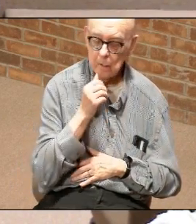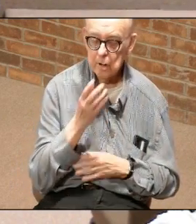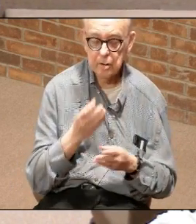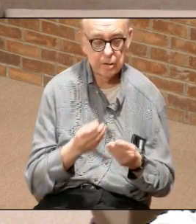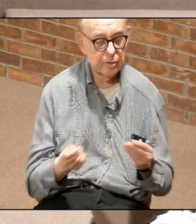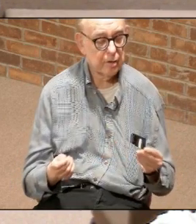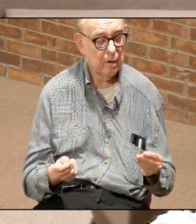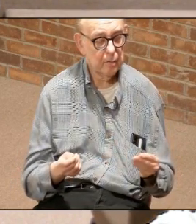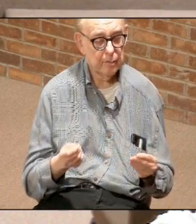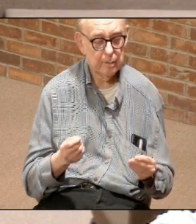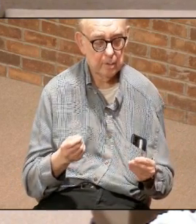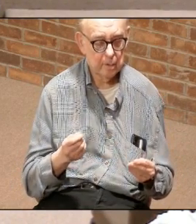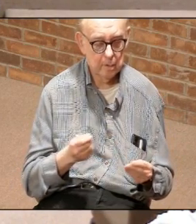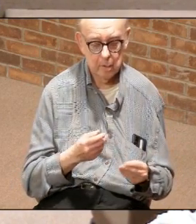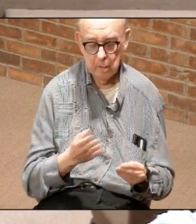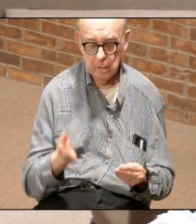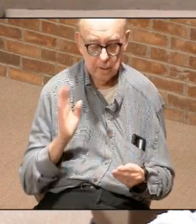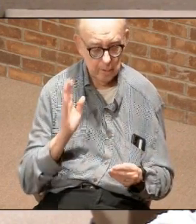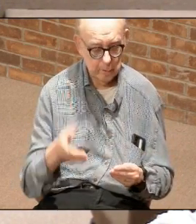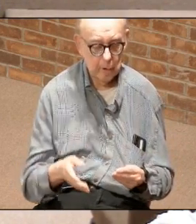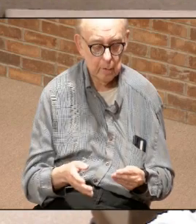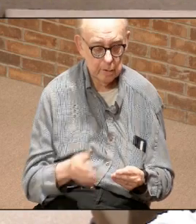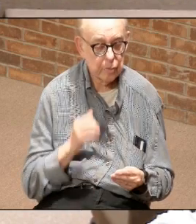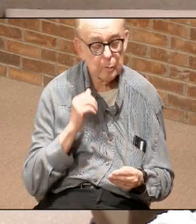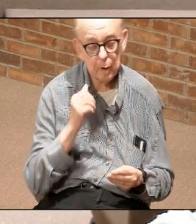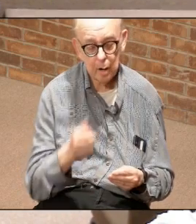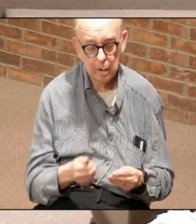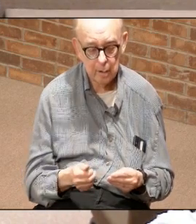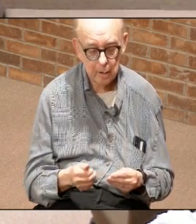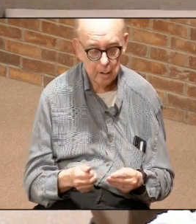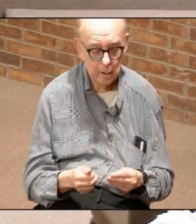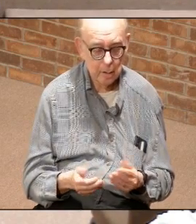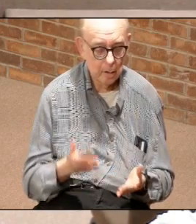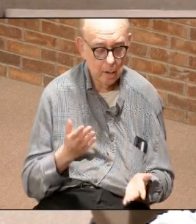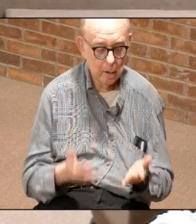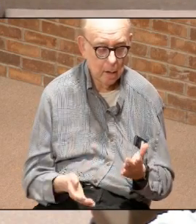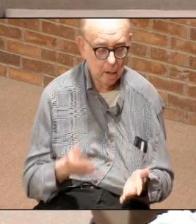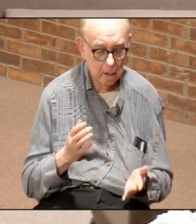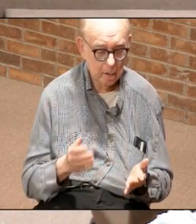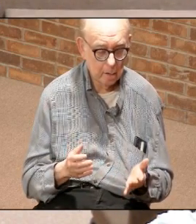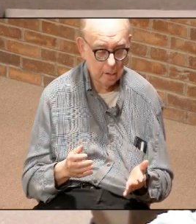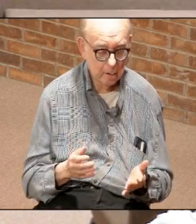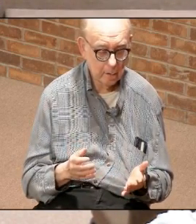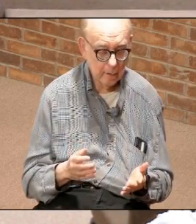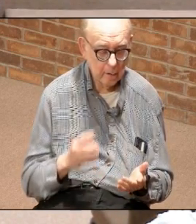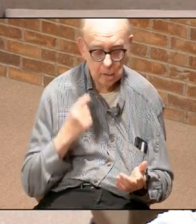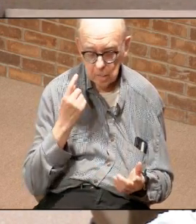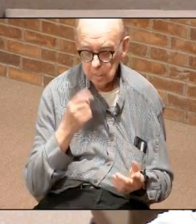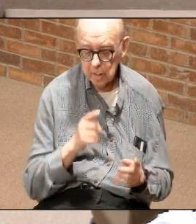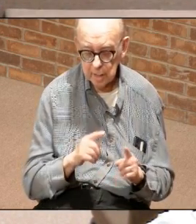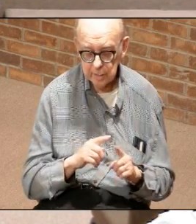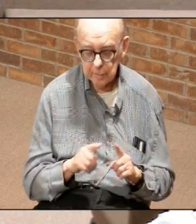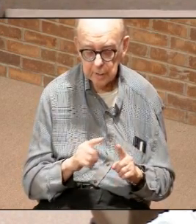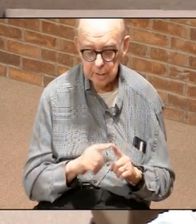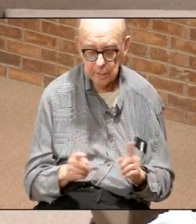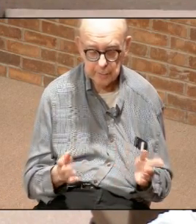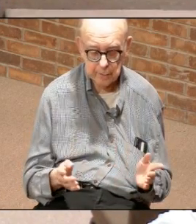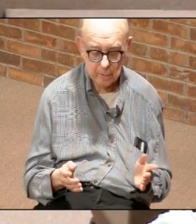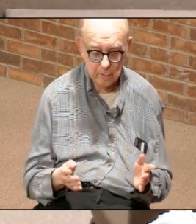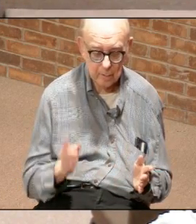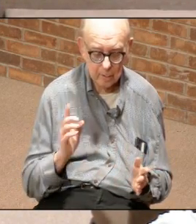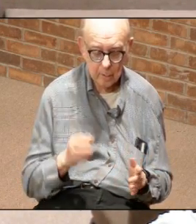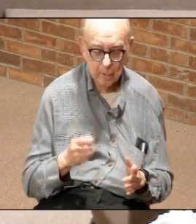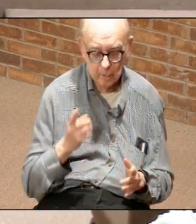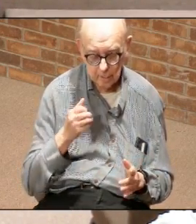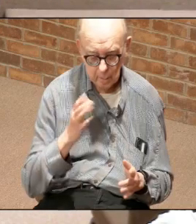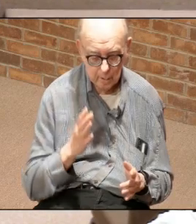it. They're still going to be here tomorrow, and they may be disguised as something else. What we need to